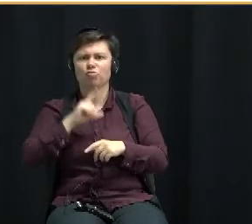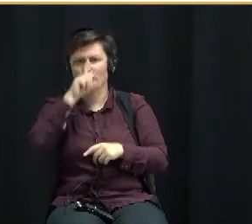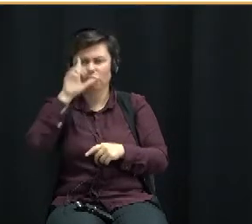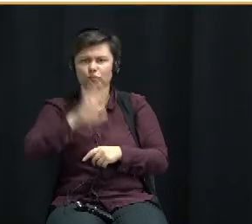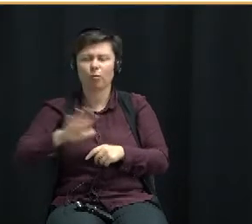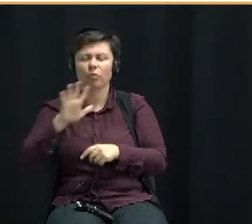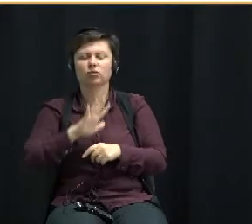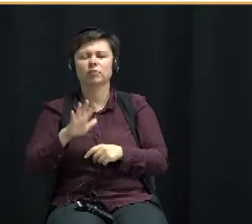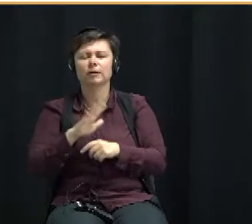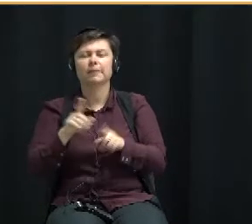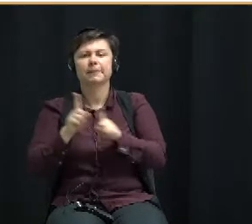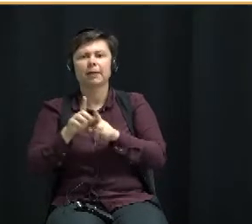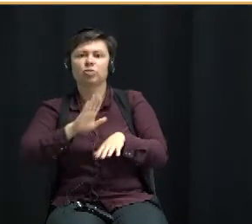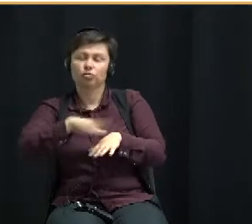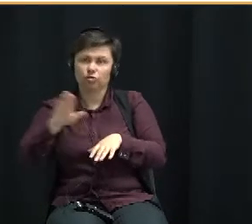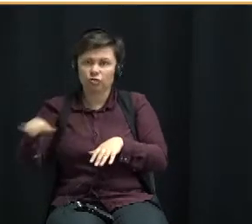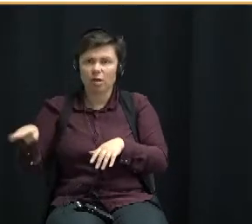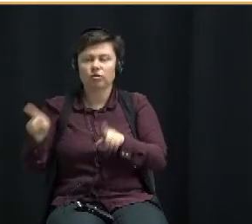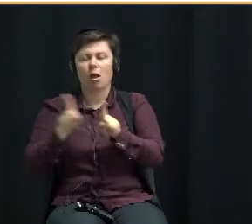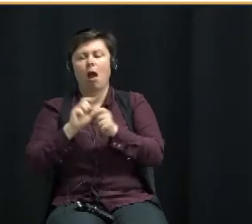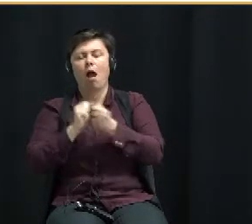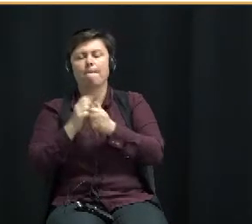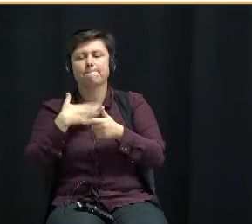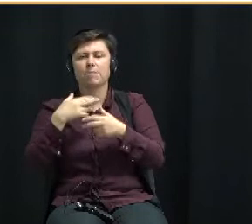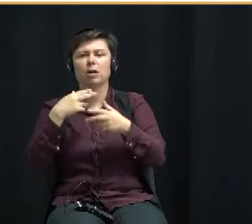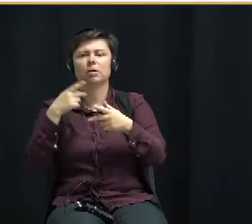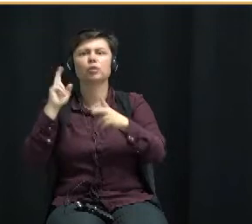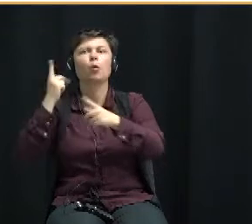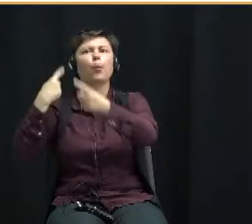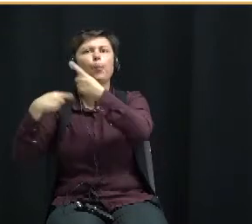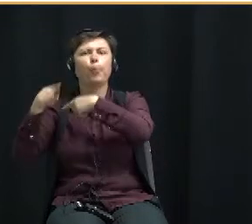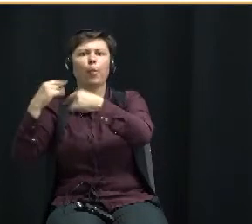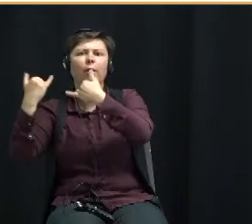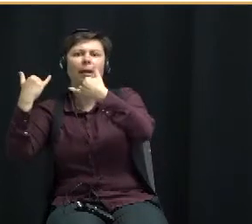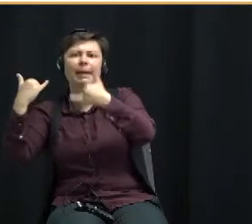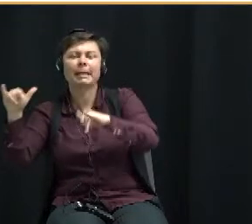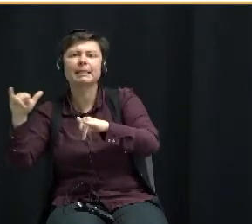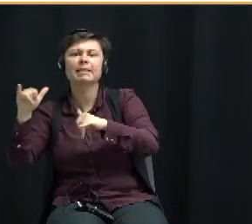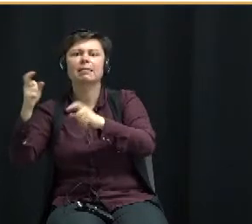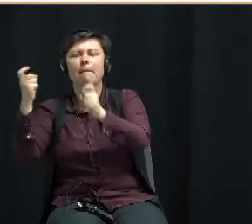ethnic and gender, and sexual orientation. So it's about